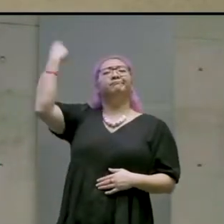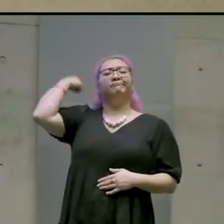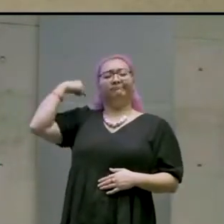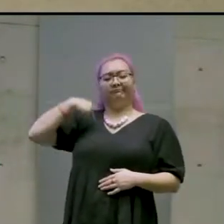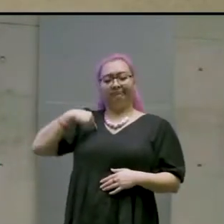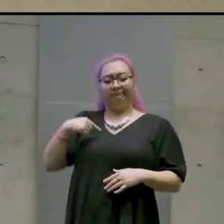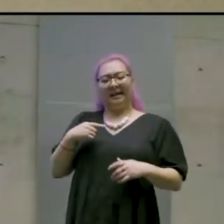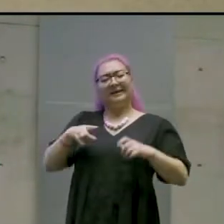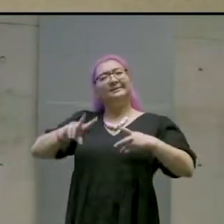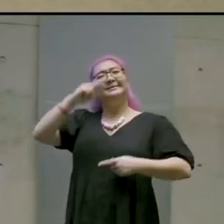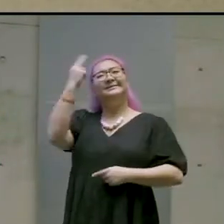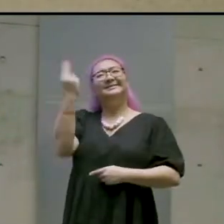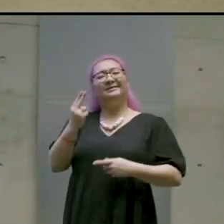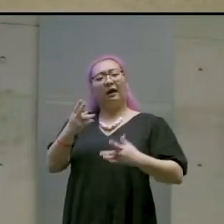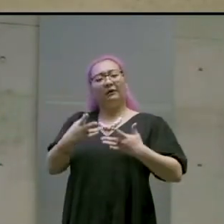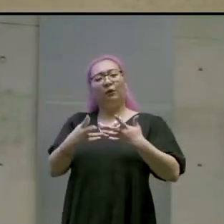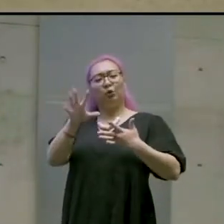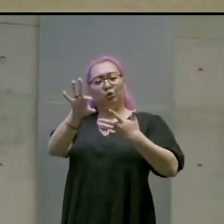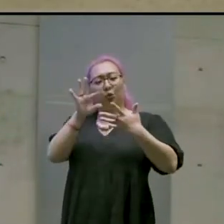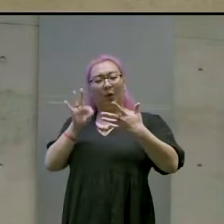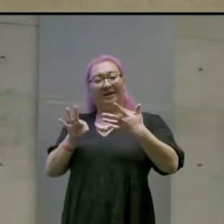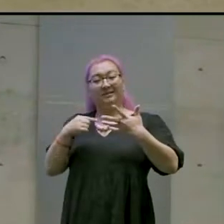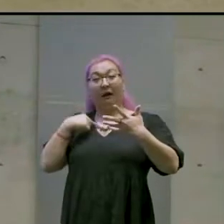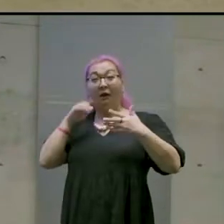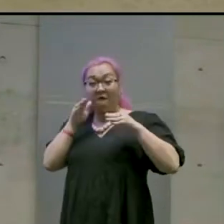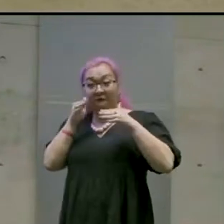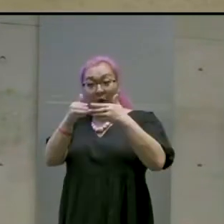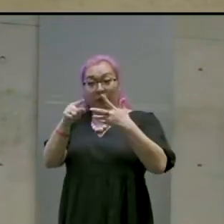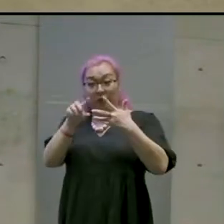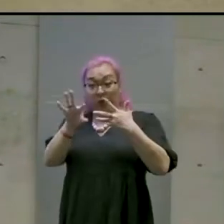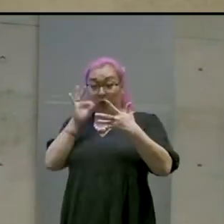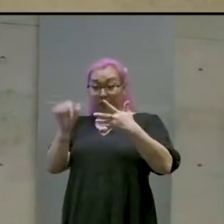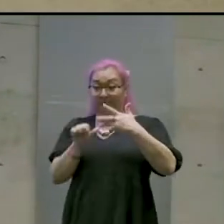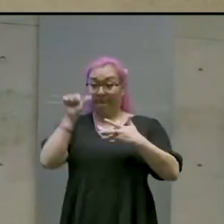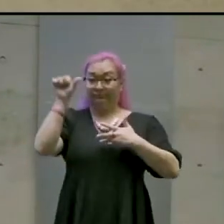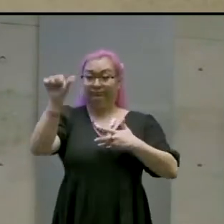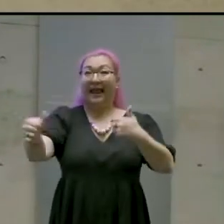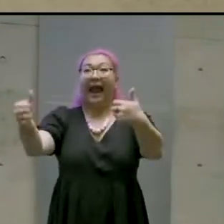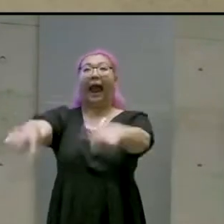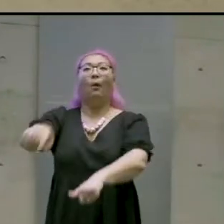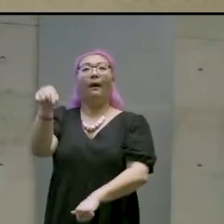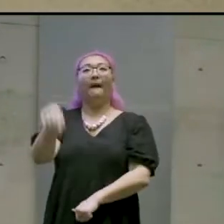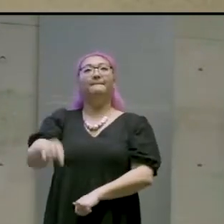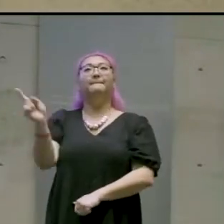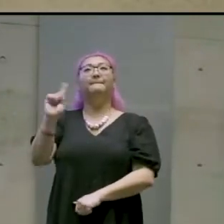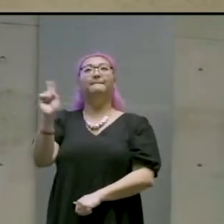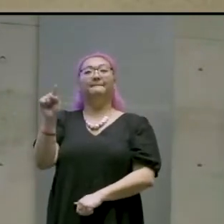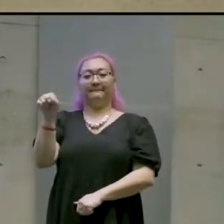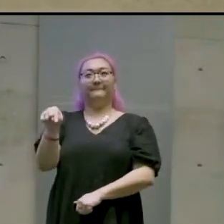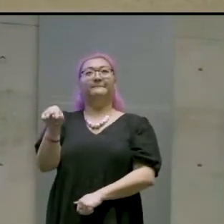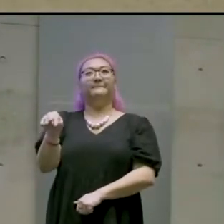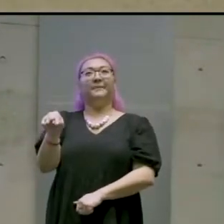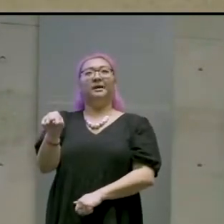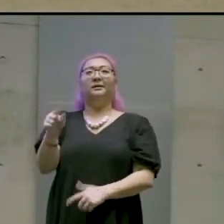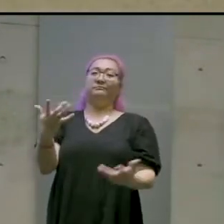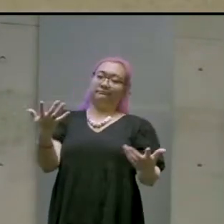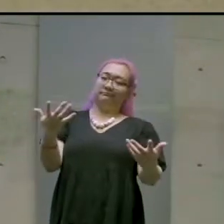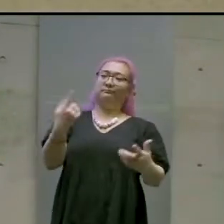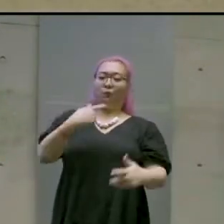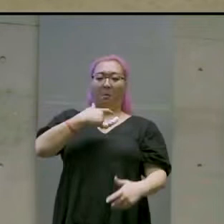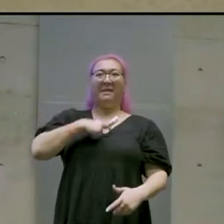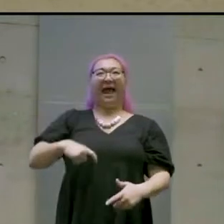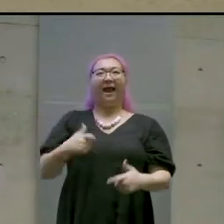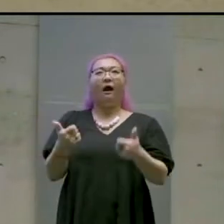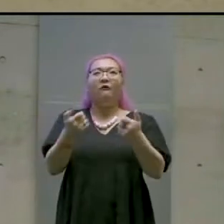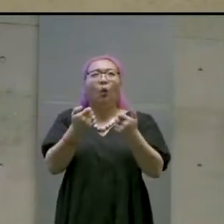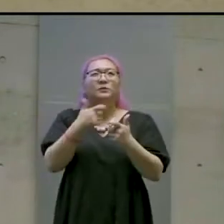a lot on outcomes. And if you think about it, it makes sense, right? The player, when they're encountering the choice, they're thinking about what are the outcomes of these